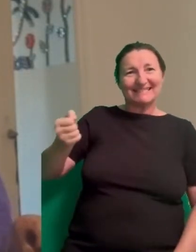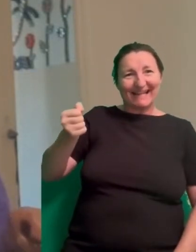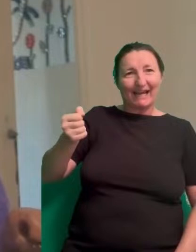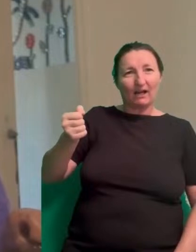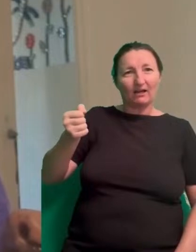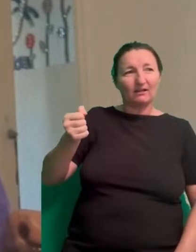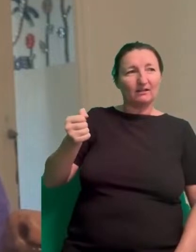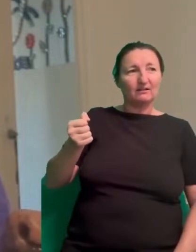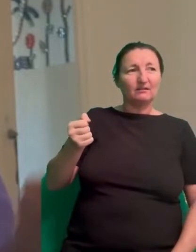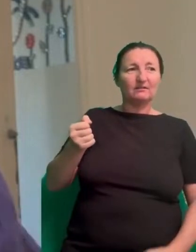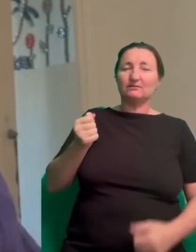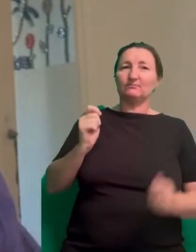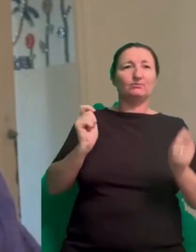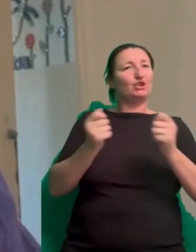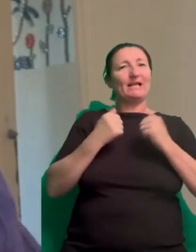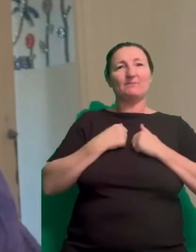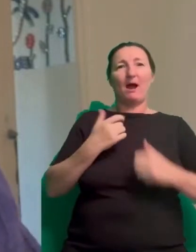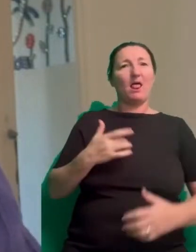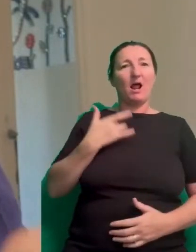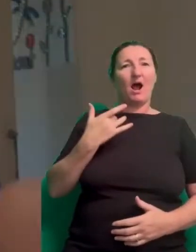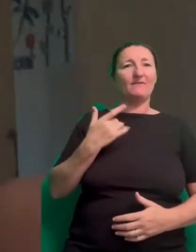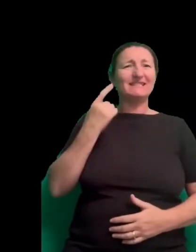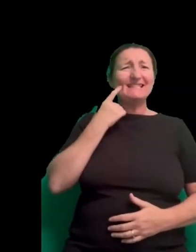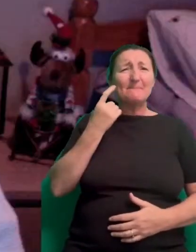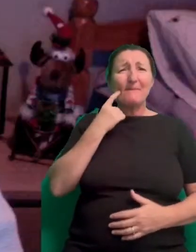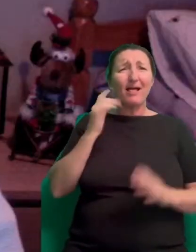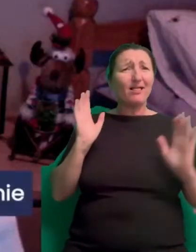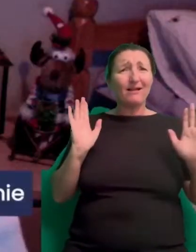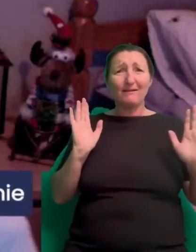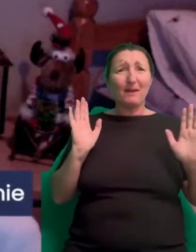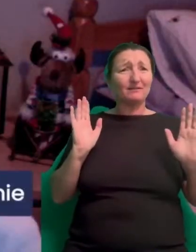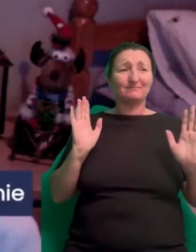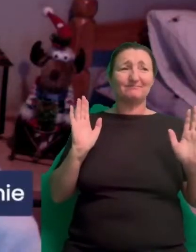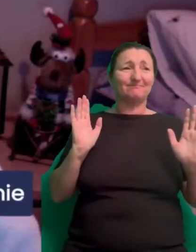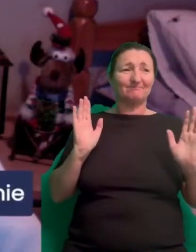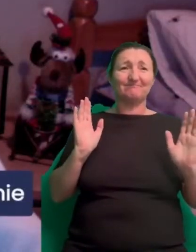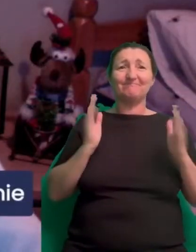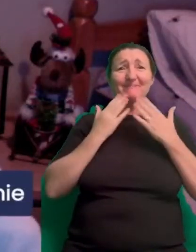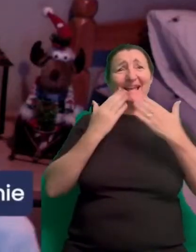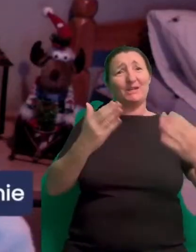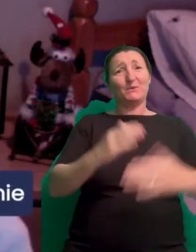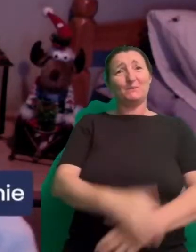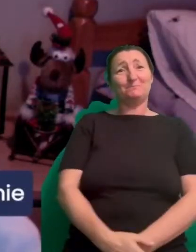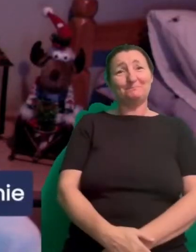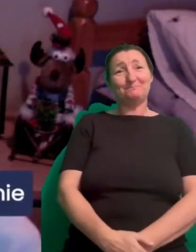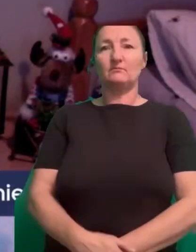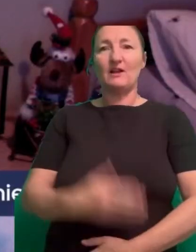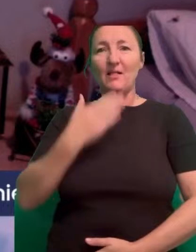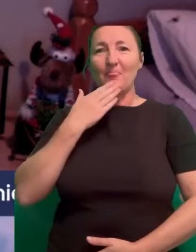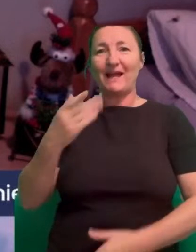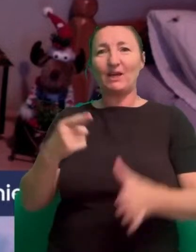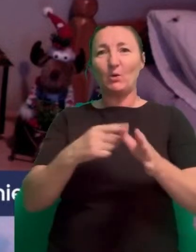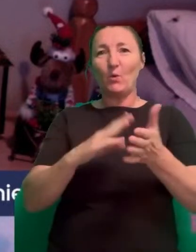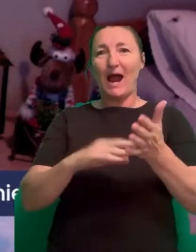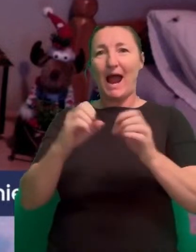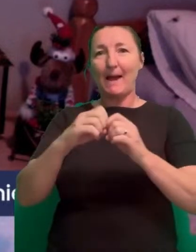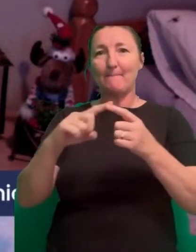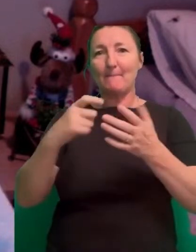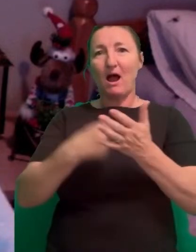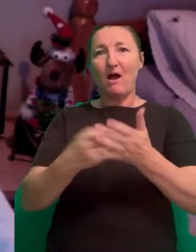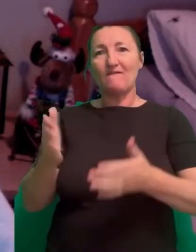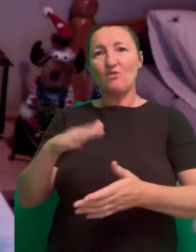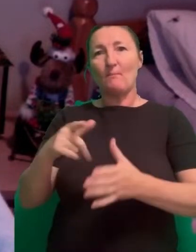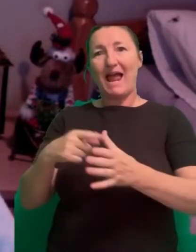Such a simple thing. Thank you. Thank you, Amber from A&D, for